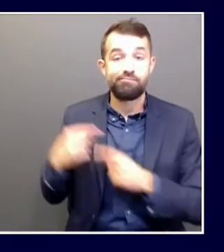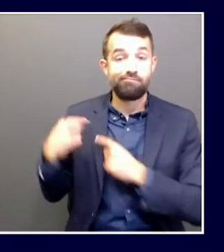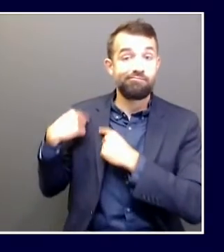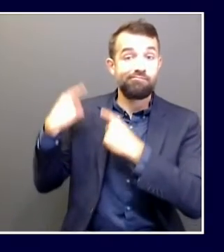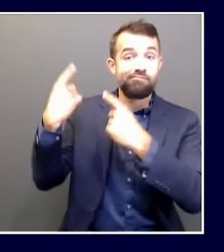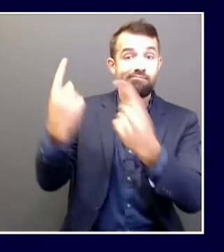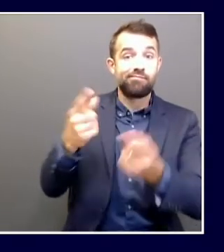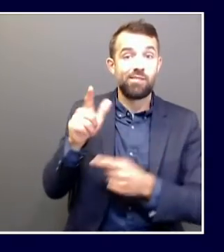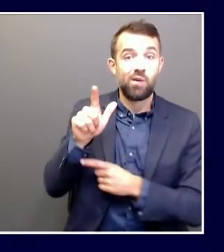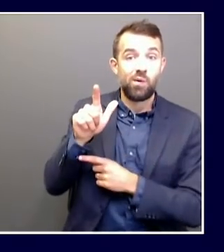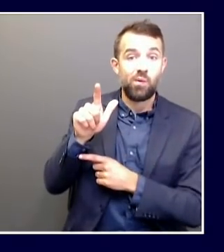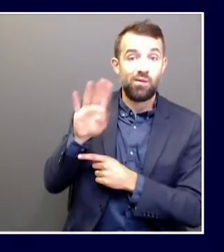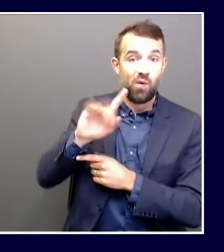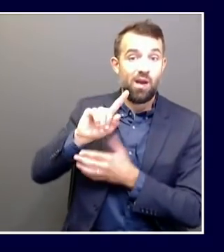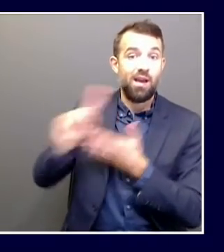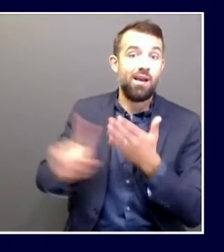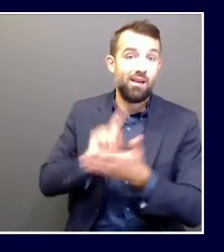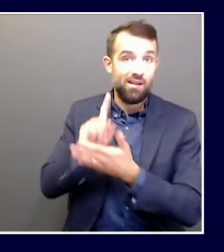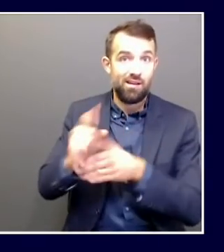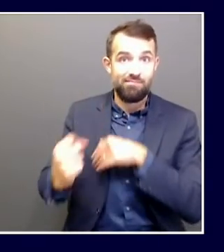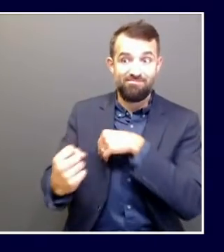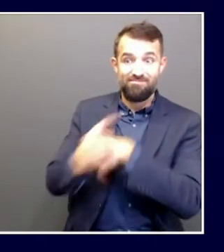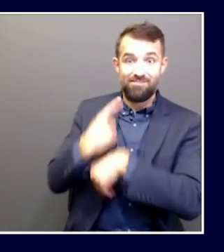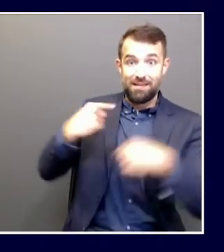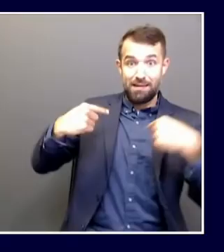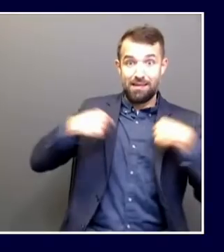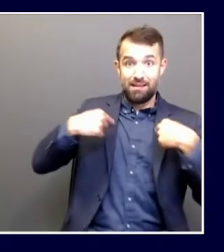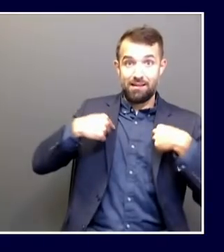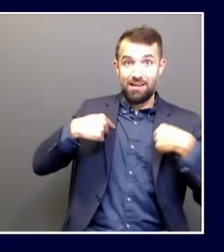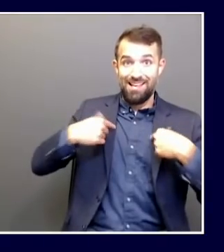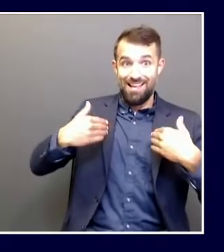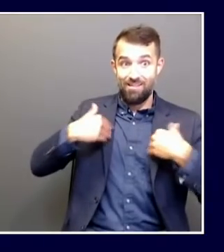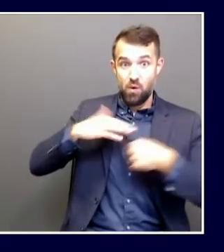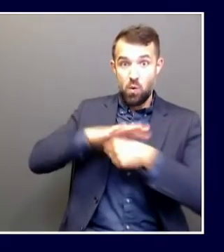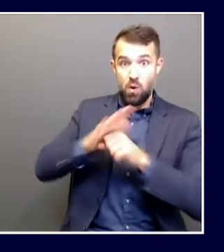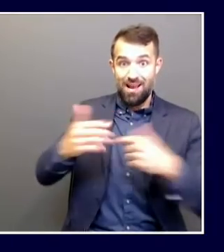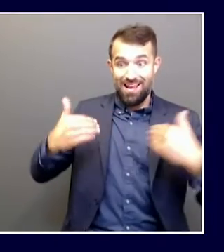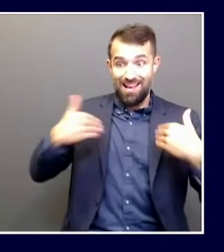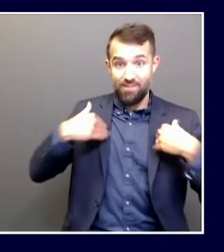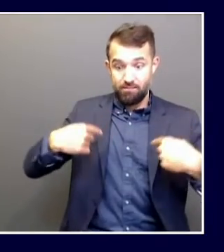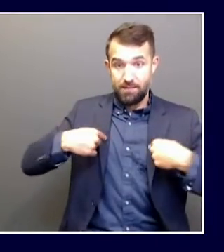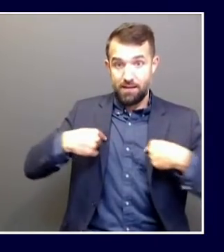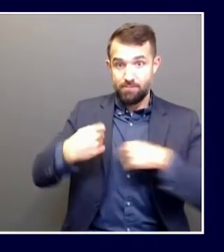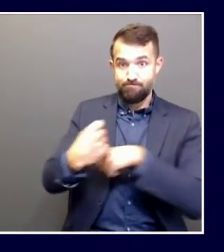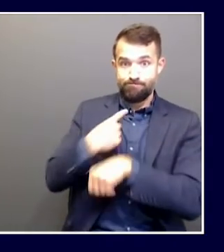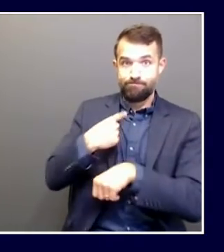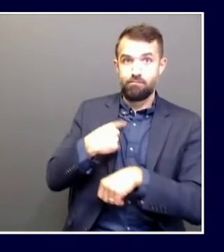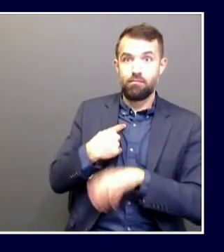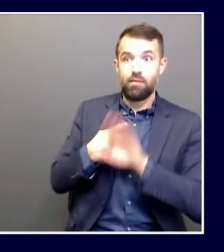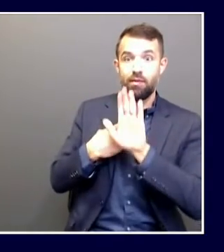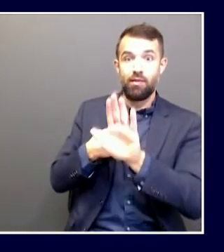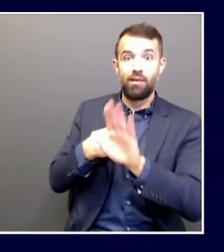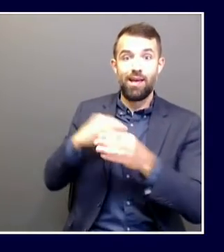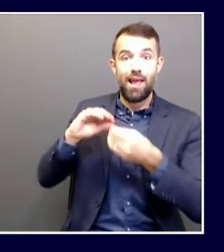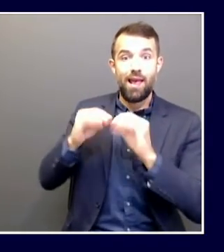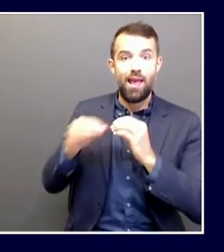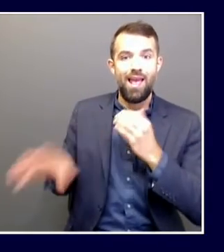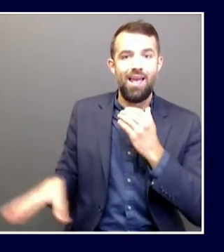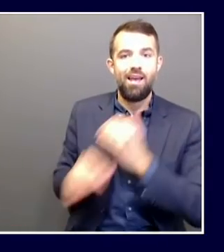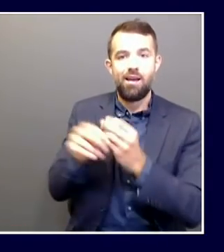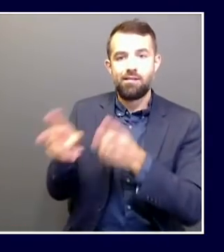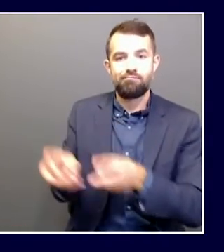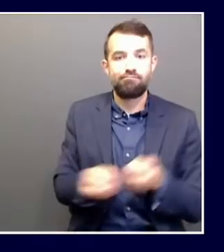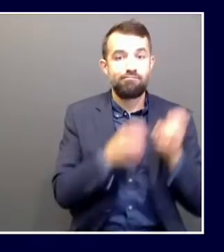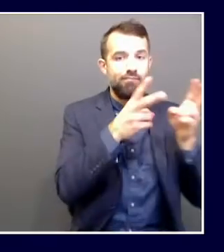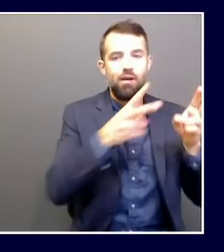Maine CDC's website today, but you might be tomorrow. That's because we have to process every single